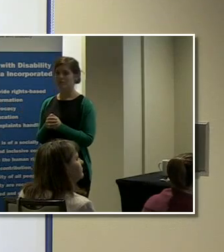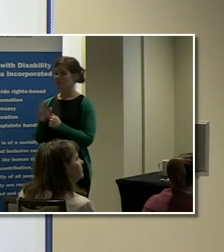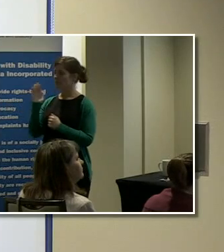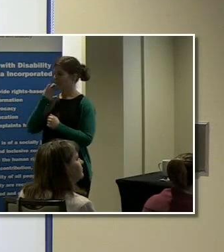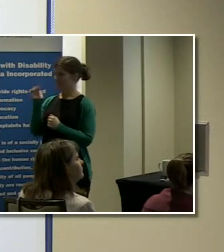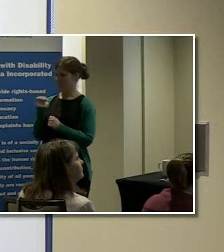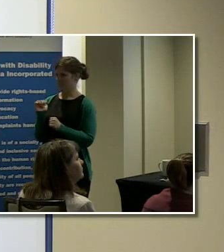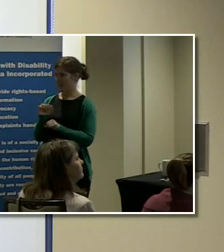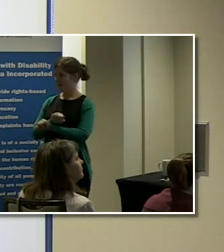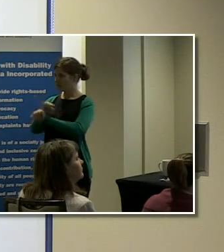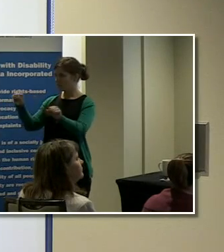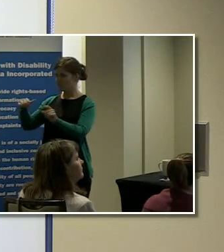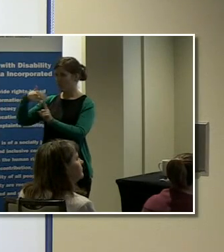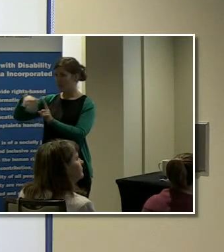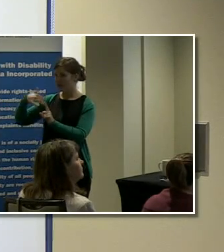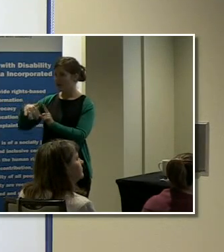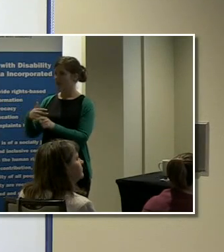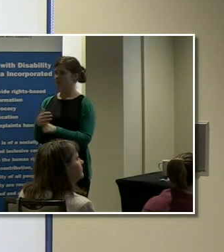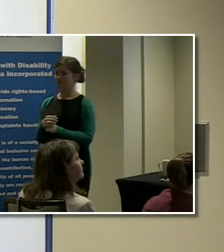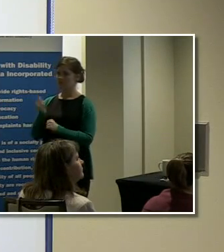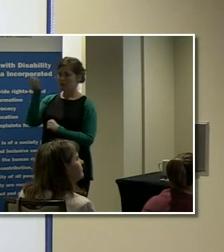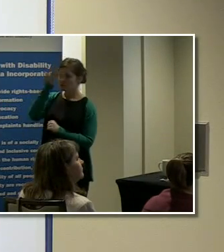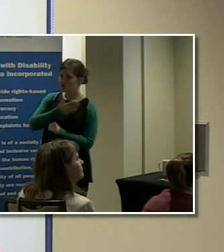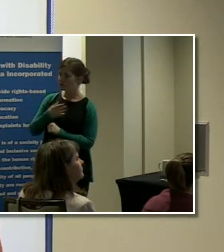whatever Aboriginal or island nation you may have come from,